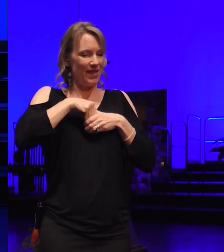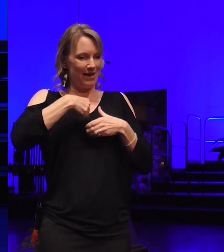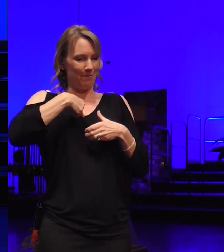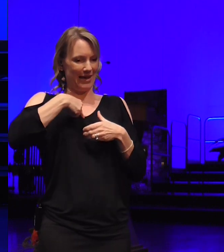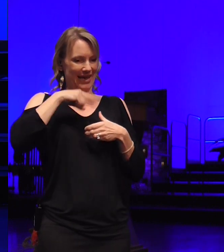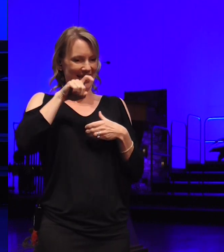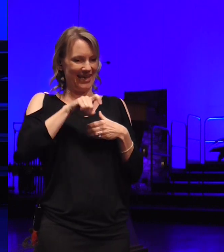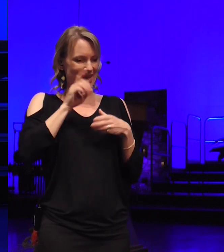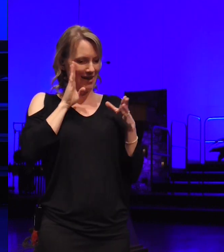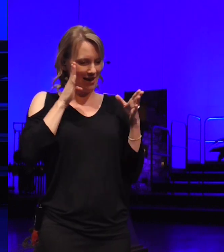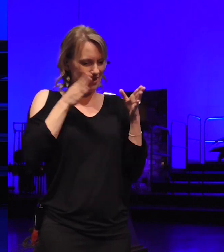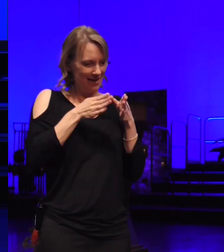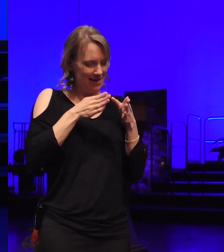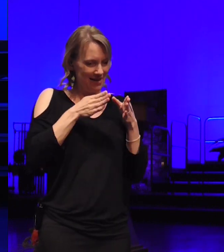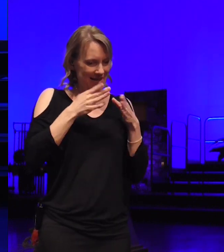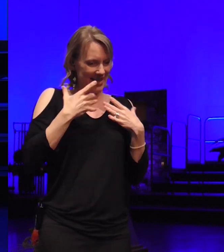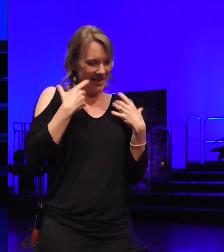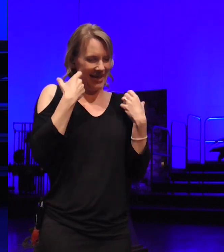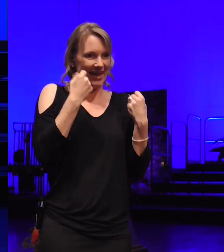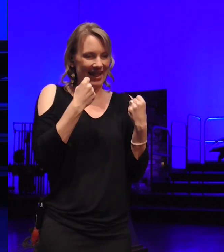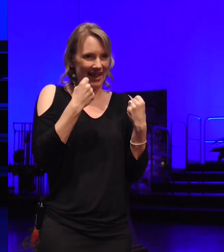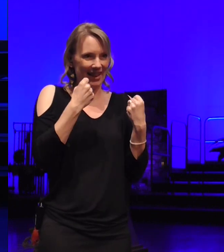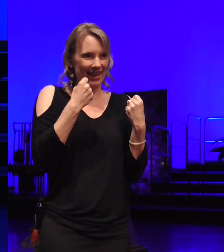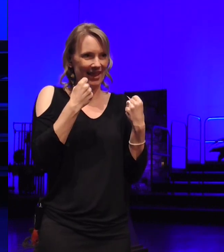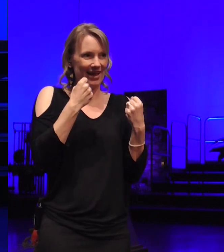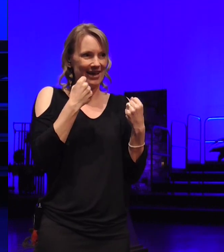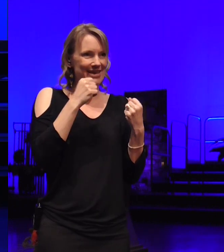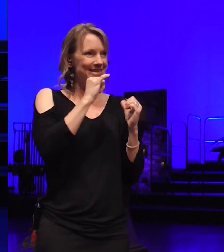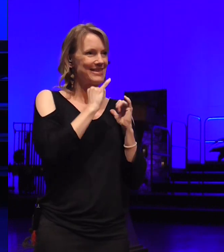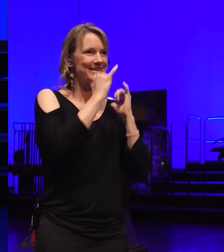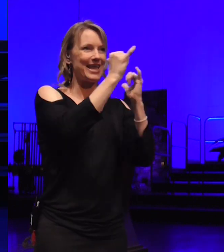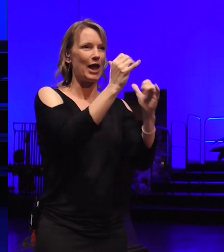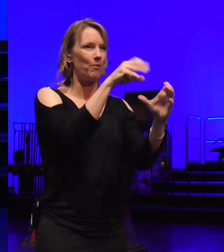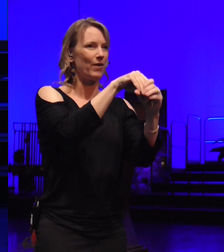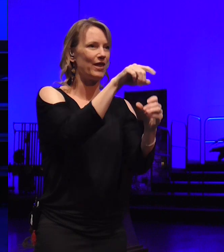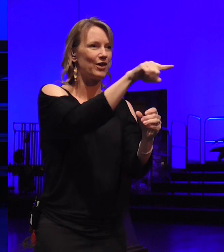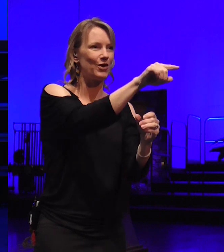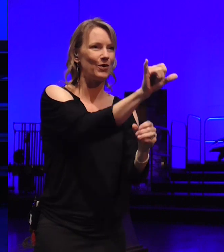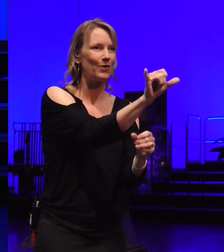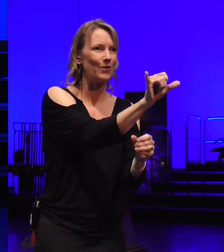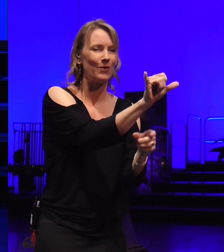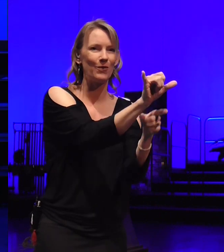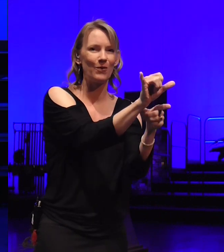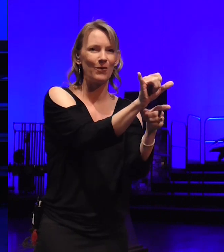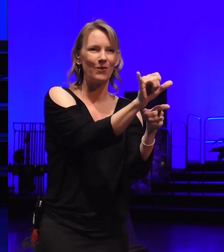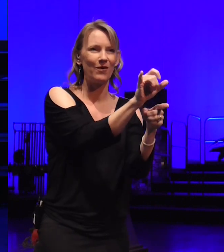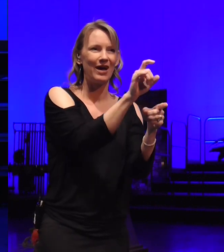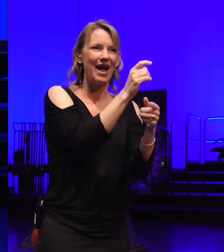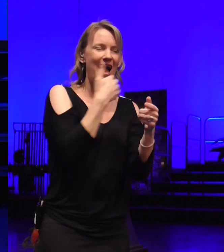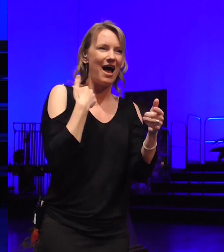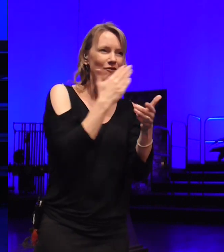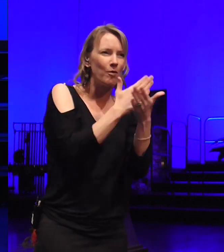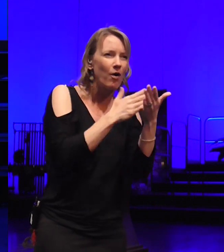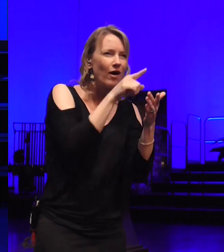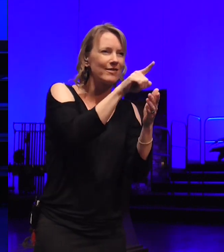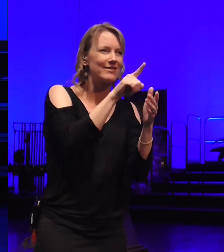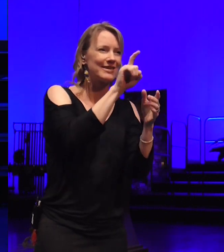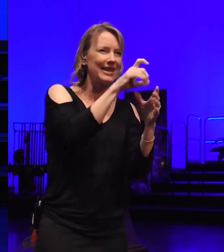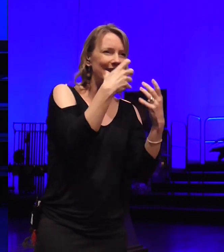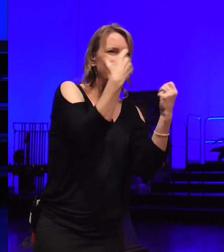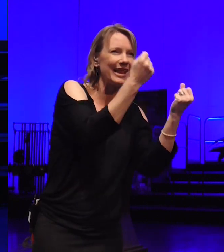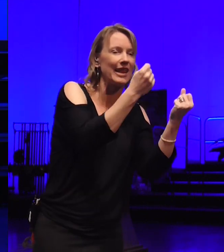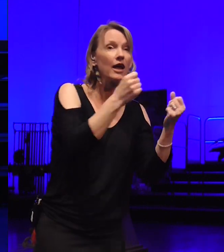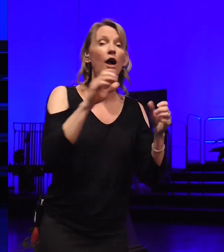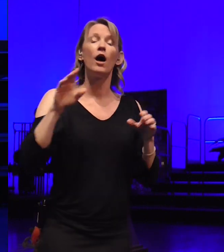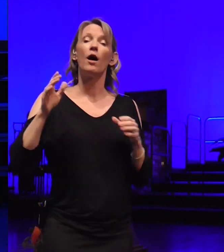within me that need attention and need healing, and within you as well. So he provides in that book these